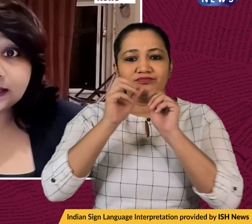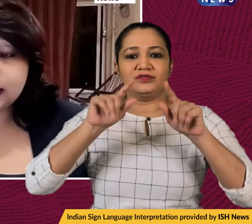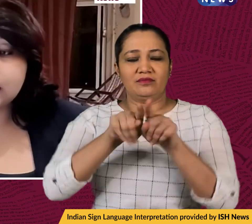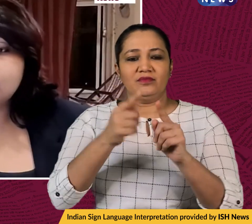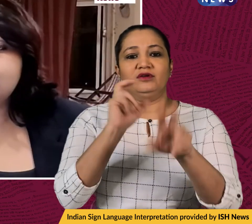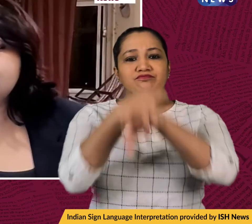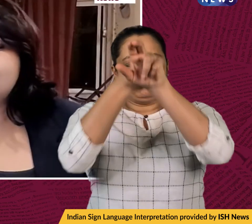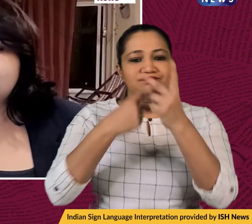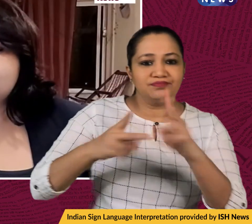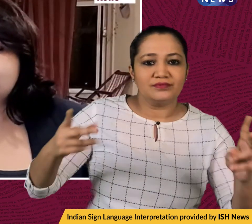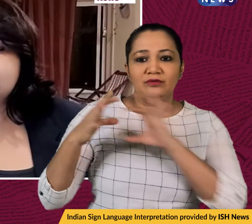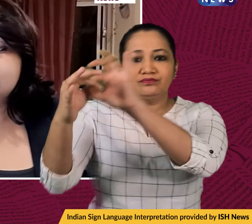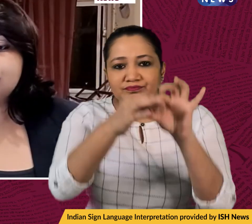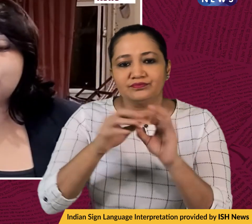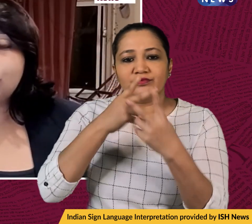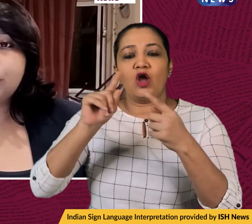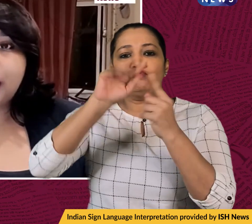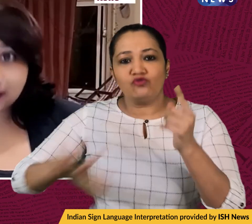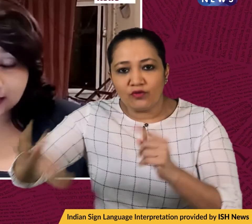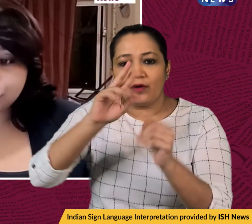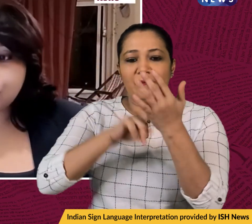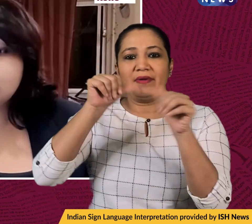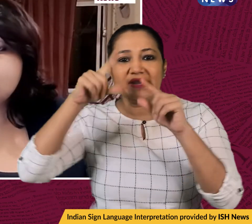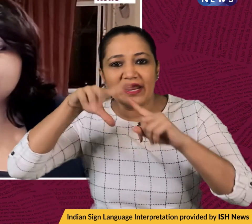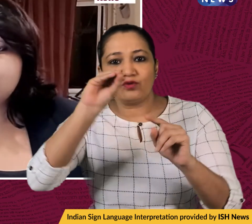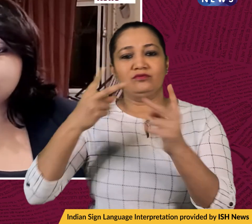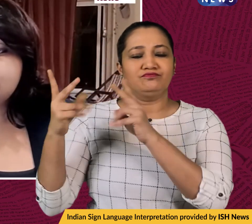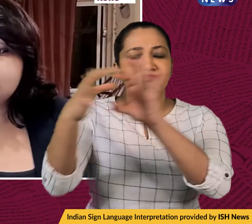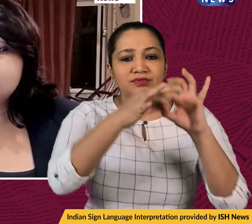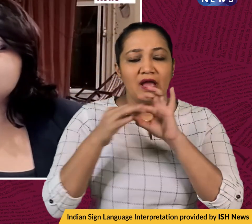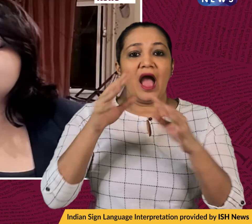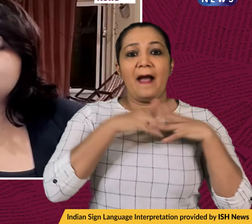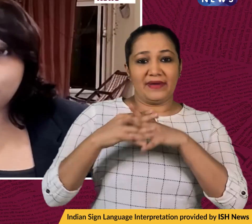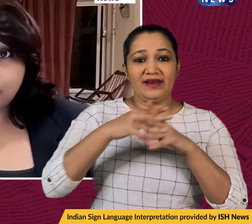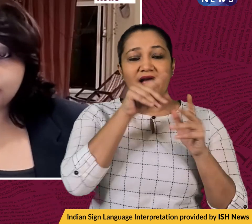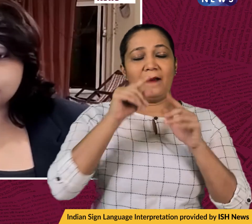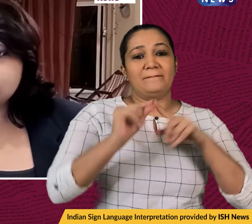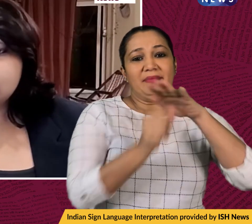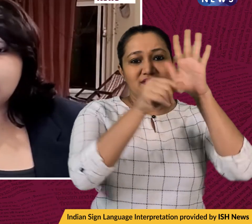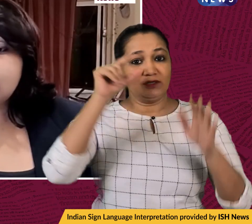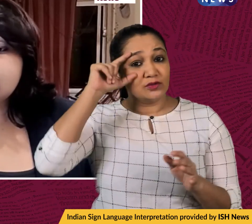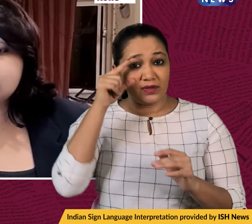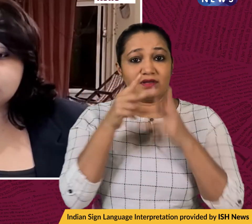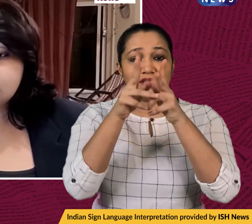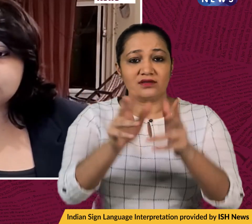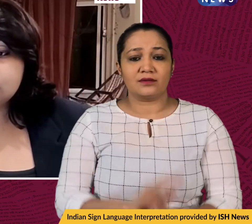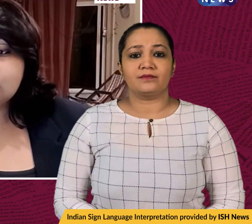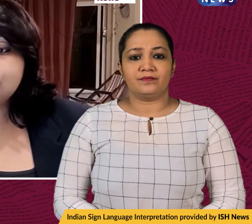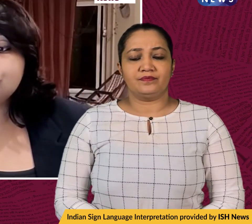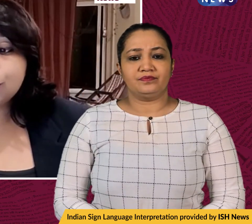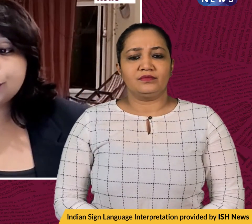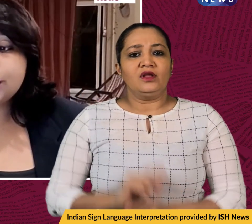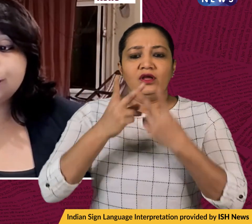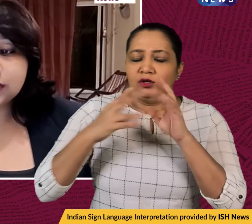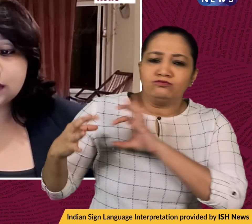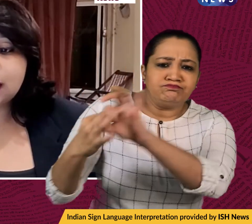on Monday with allied leaders from Europe and NATO, the US President Joe Biden has insisted that there